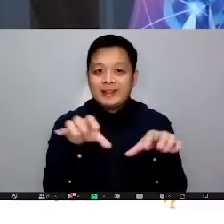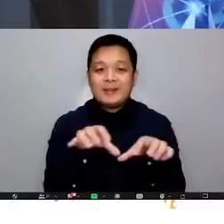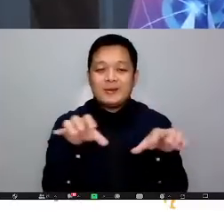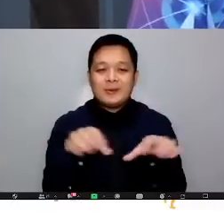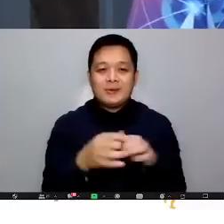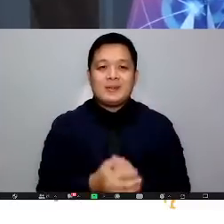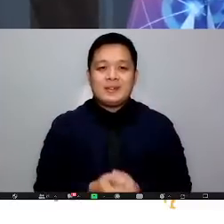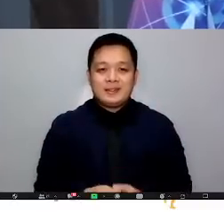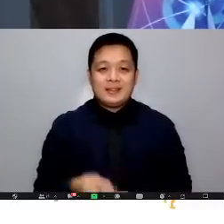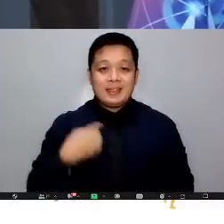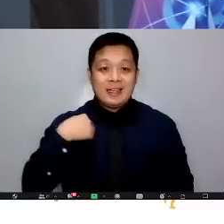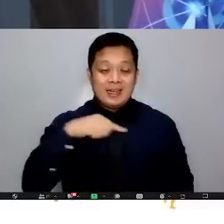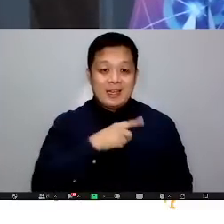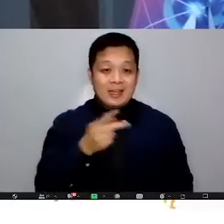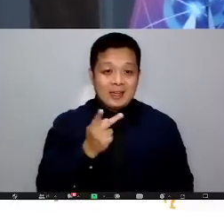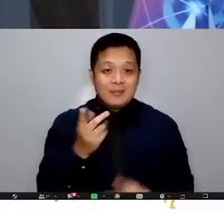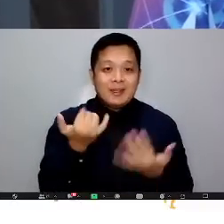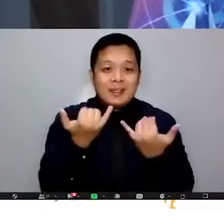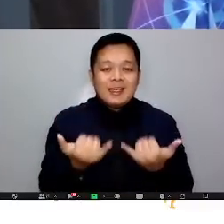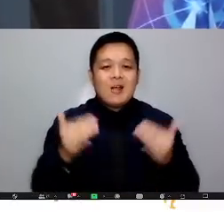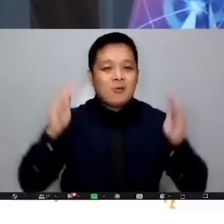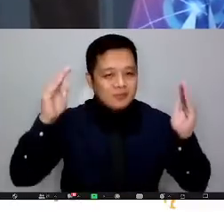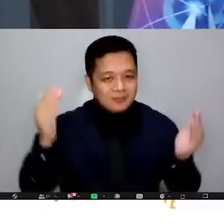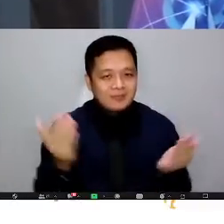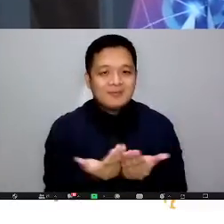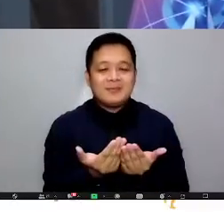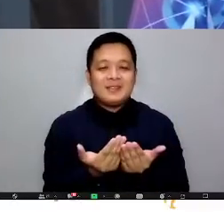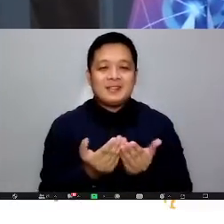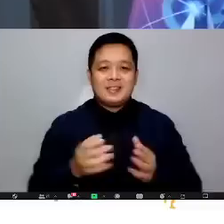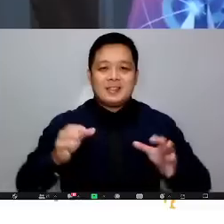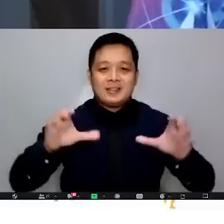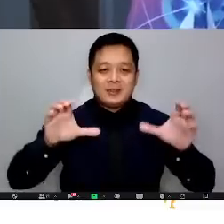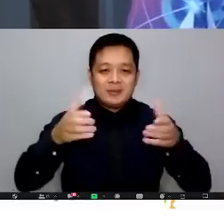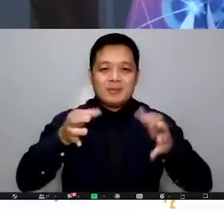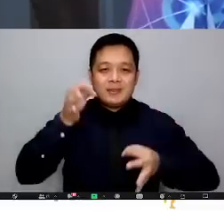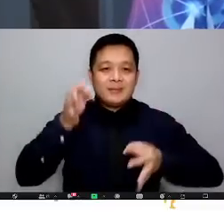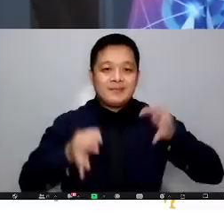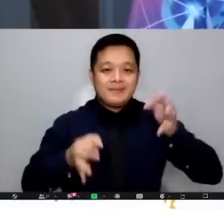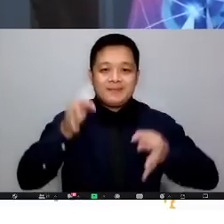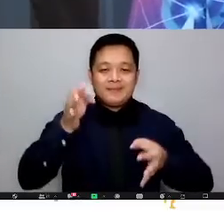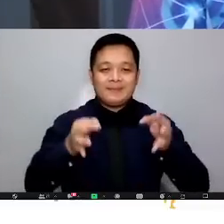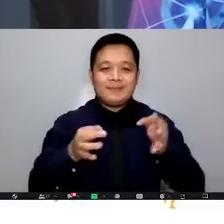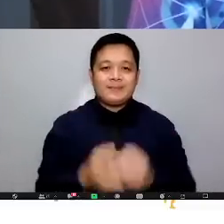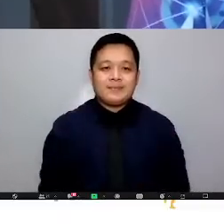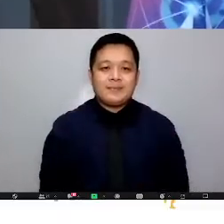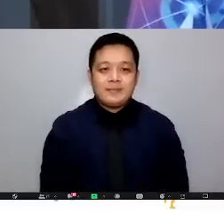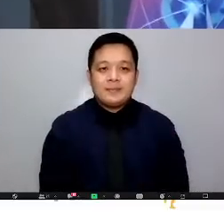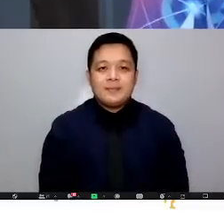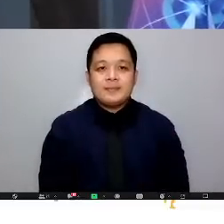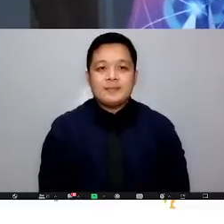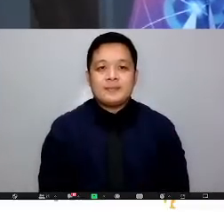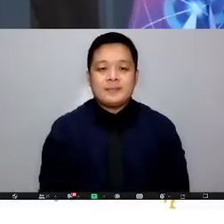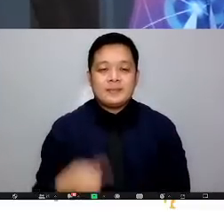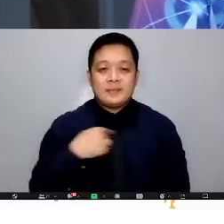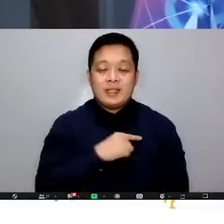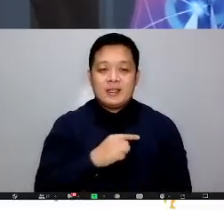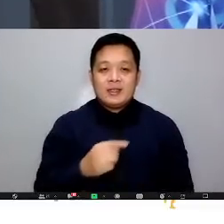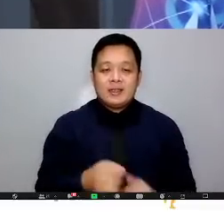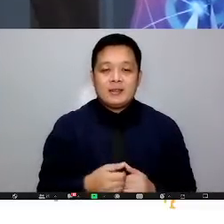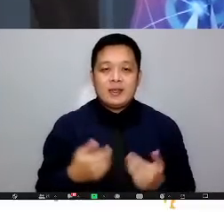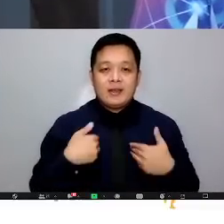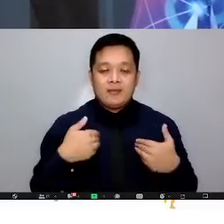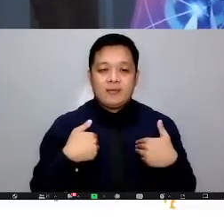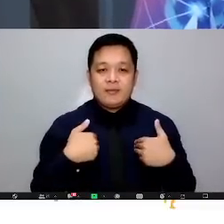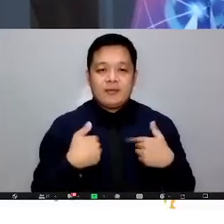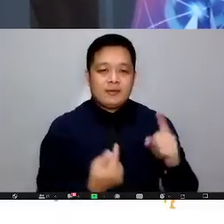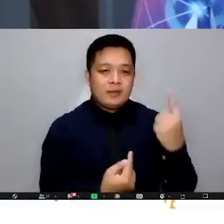to you our roster of high-caliber judges. I will name our judges for the individual category, and Sir Joseph